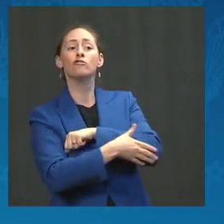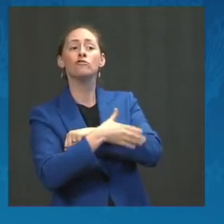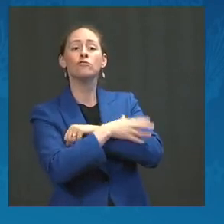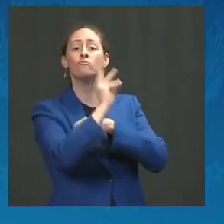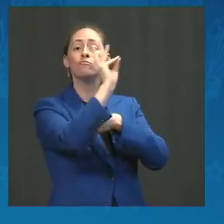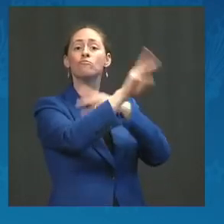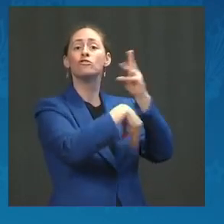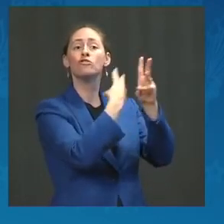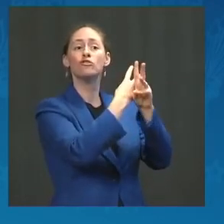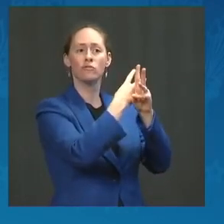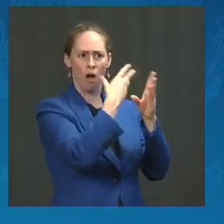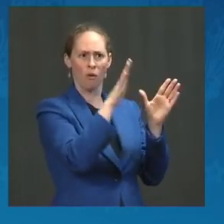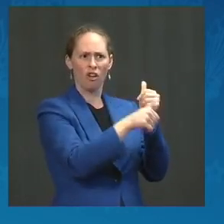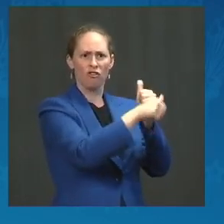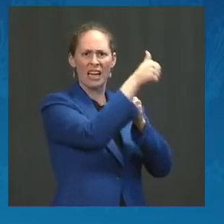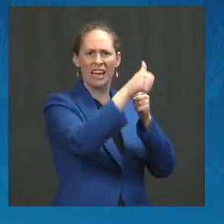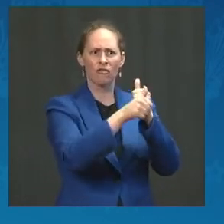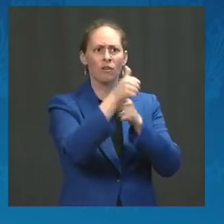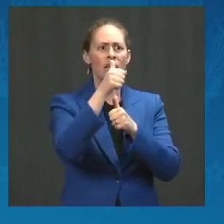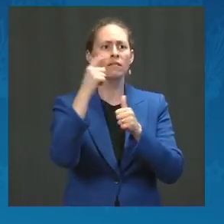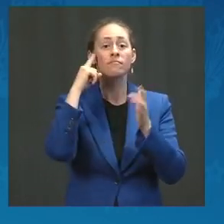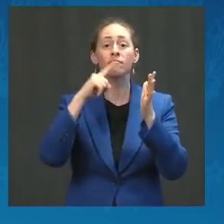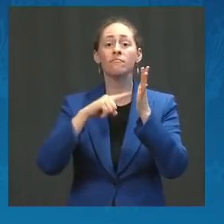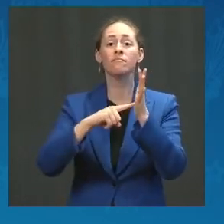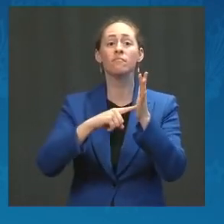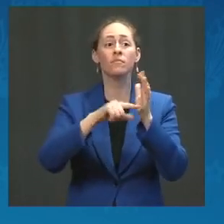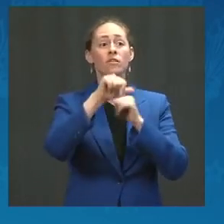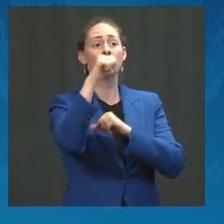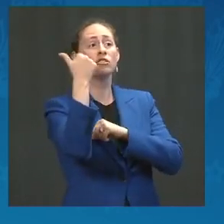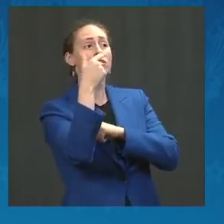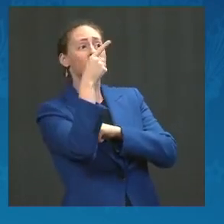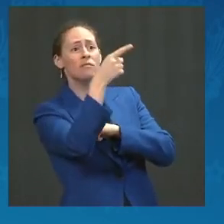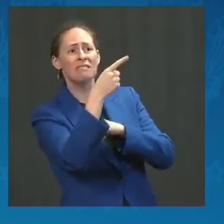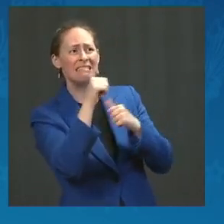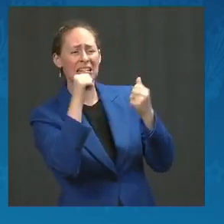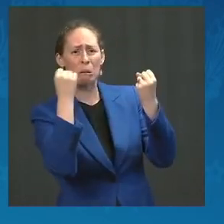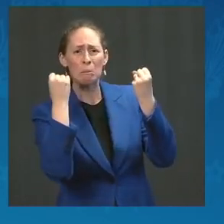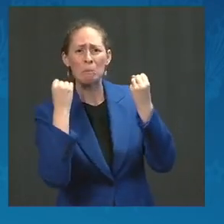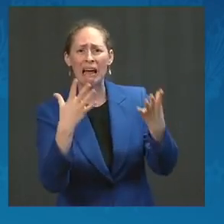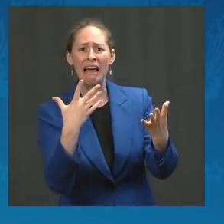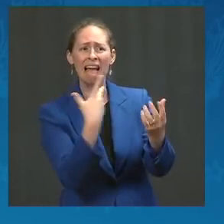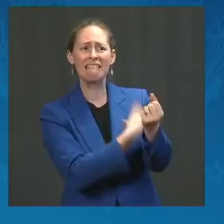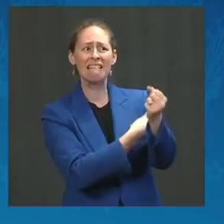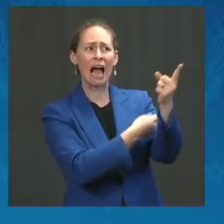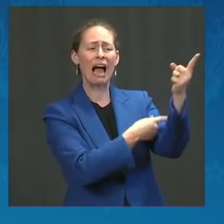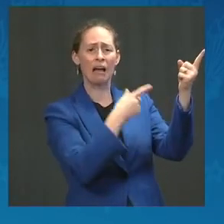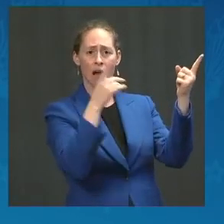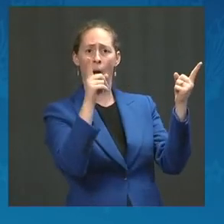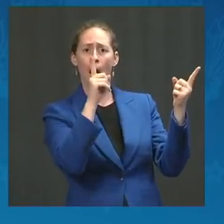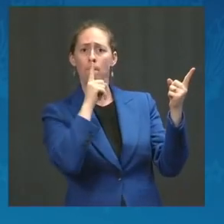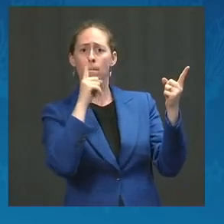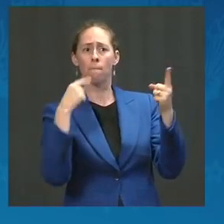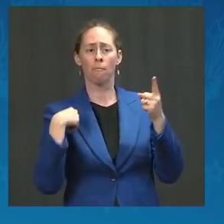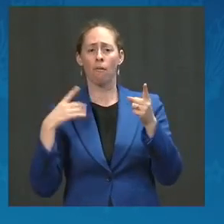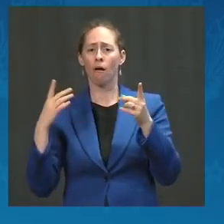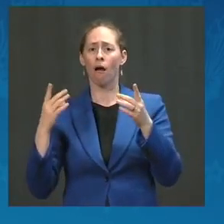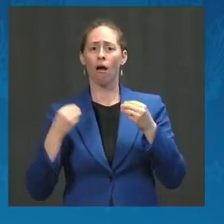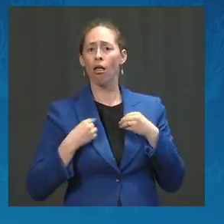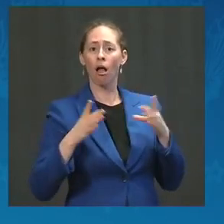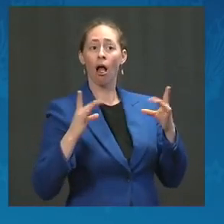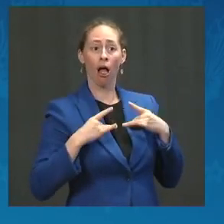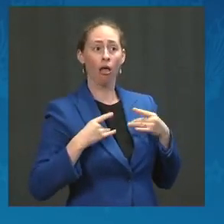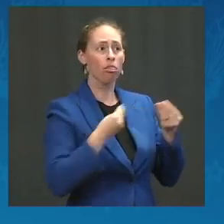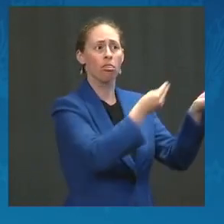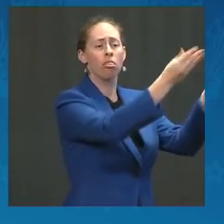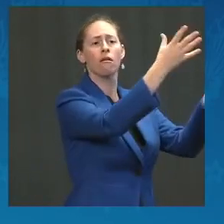many where vaccination rates are low and disease is prevalent. Next, every federal